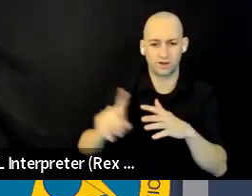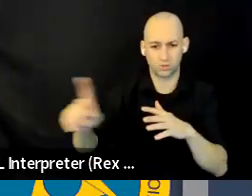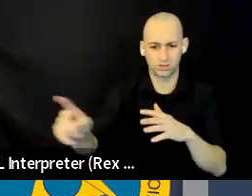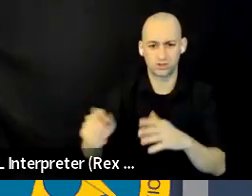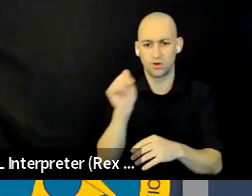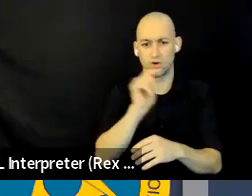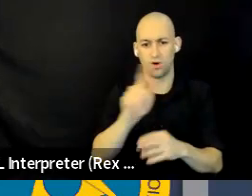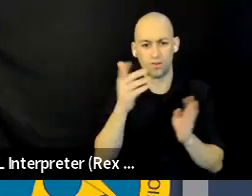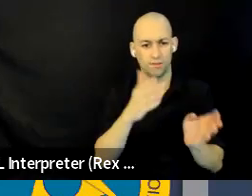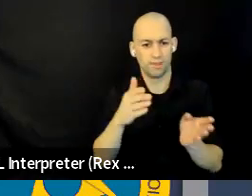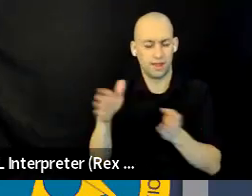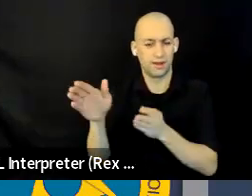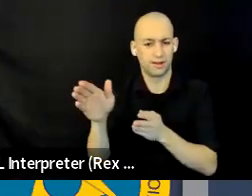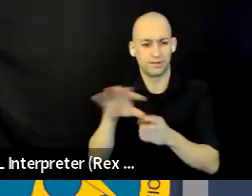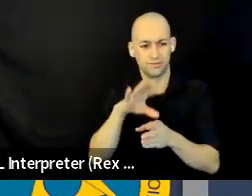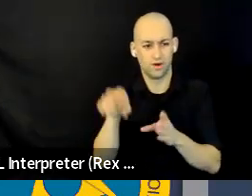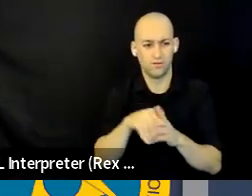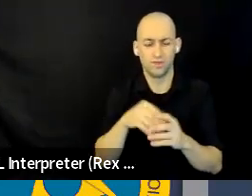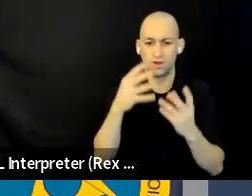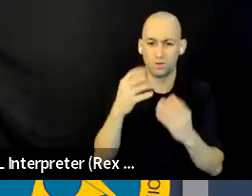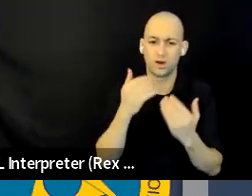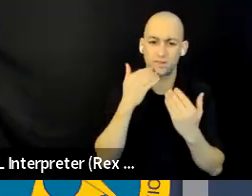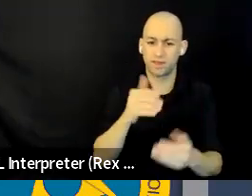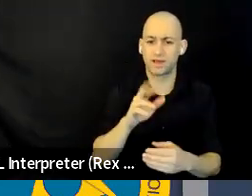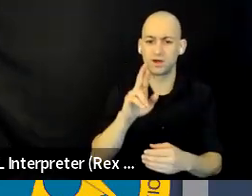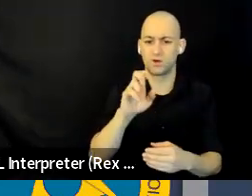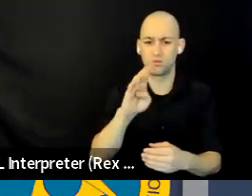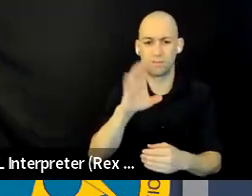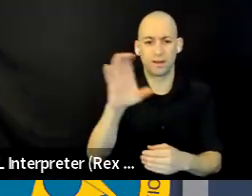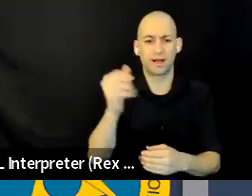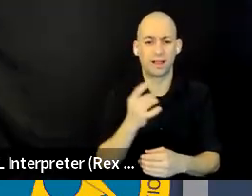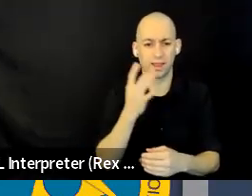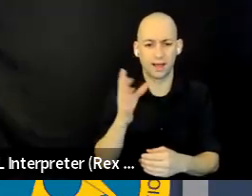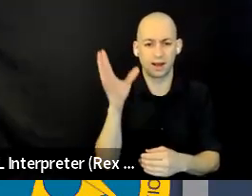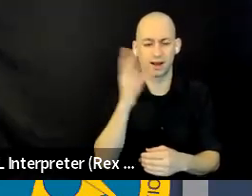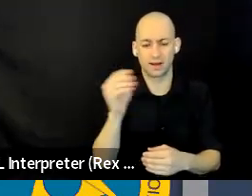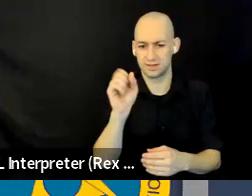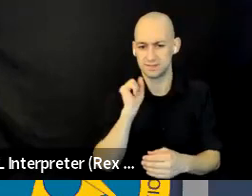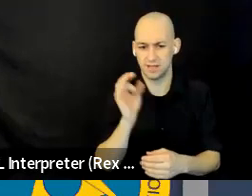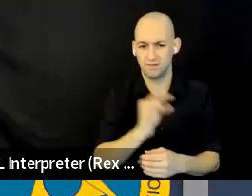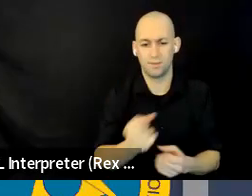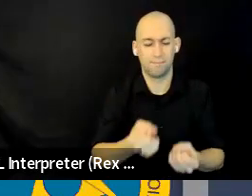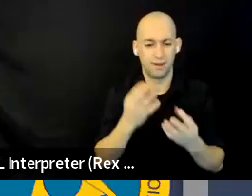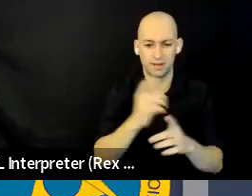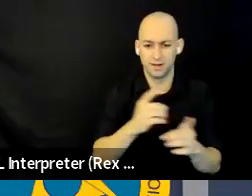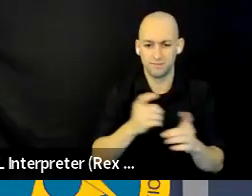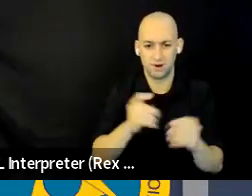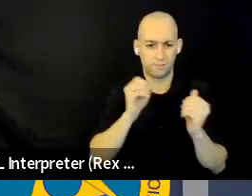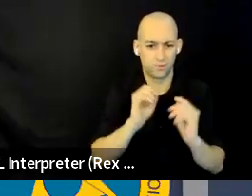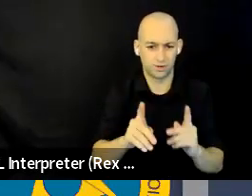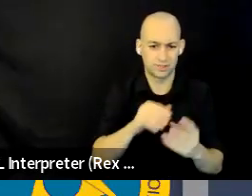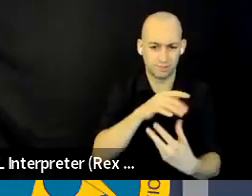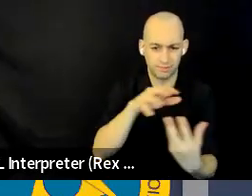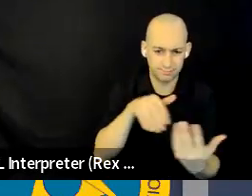into it. I also want to thank Rebecca Light and your staff for the multiple engagement opportunities during the development of the